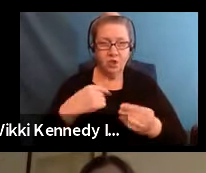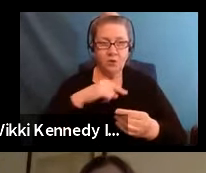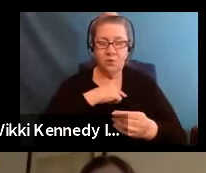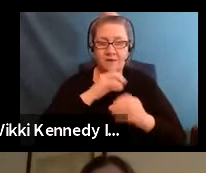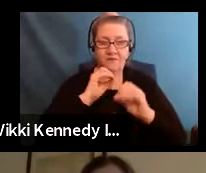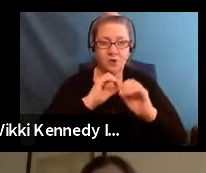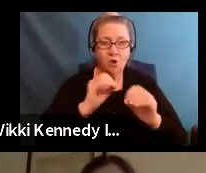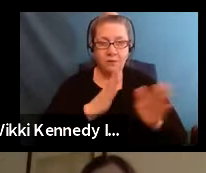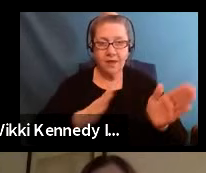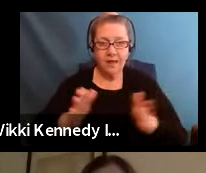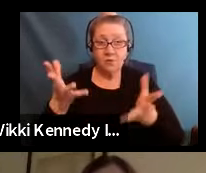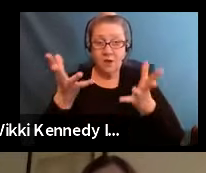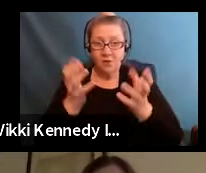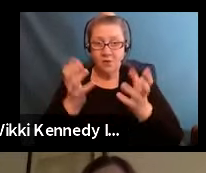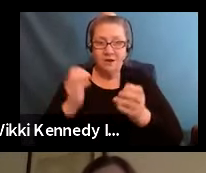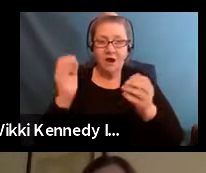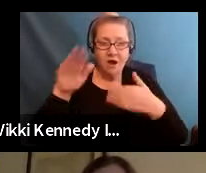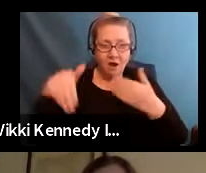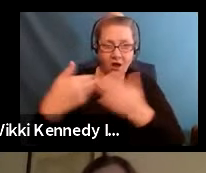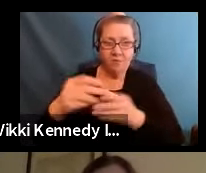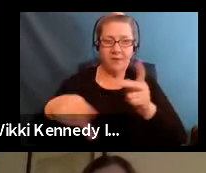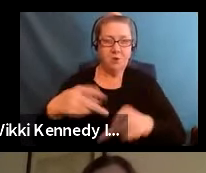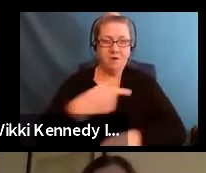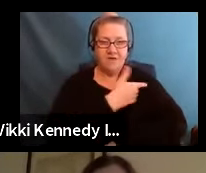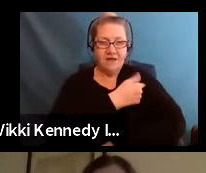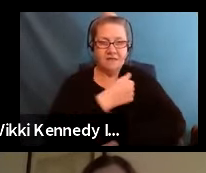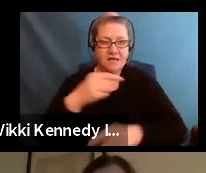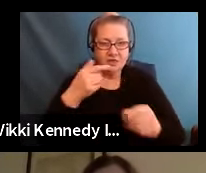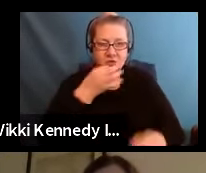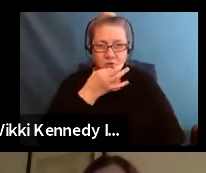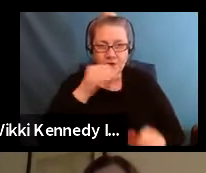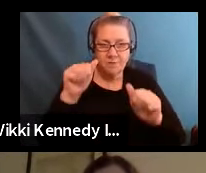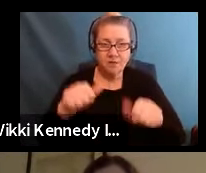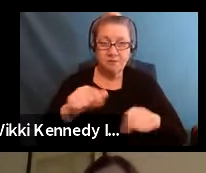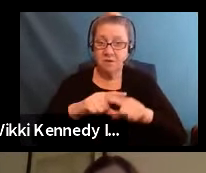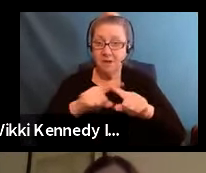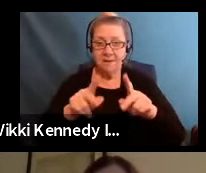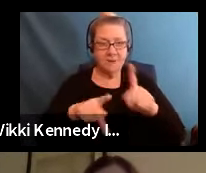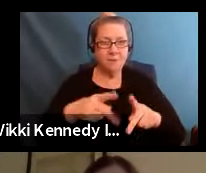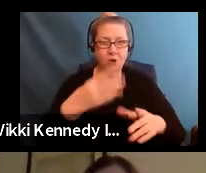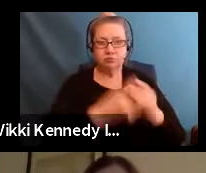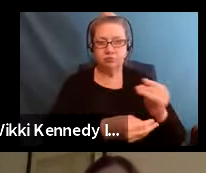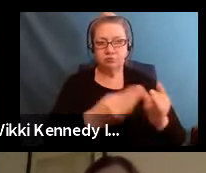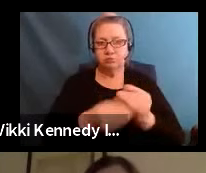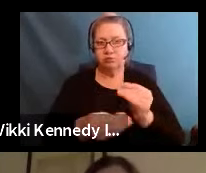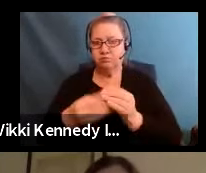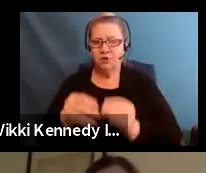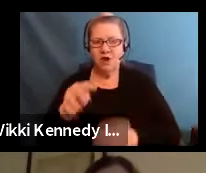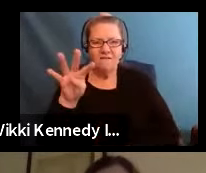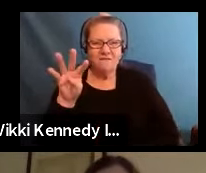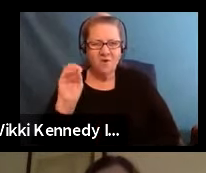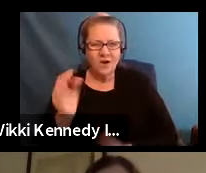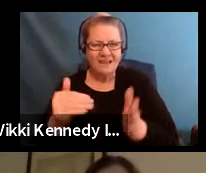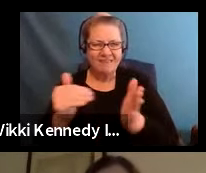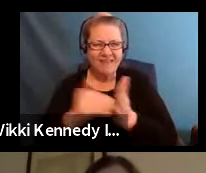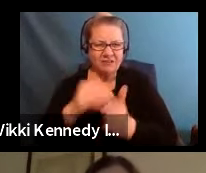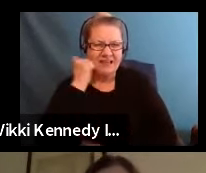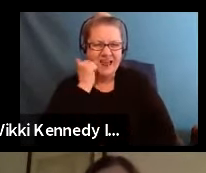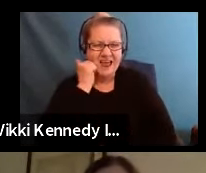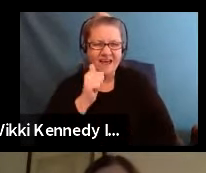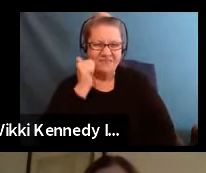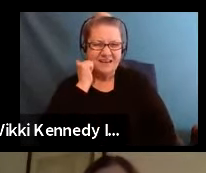everyone vaccinated and as quickly as possible. But we have people dying at 40,000 a day, I think I heard, in